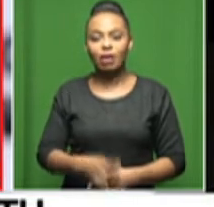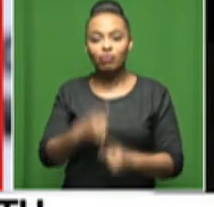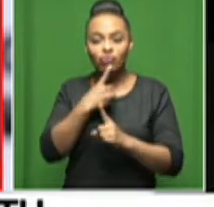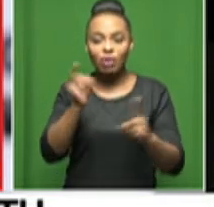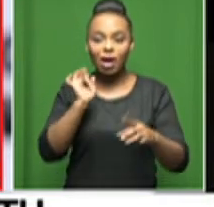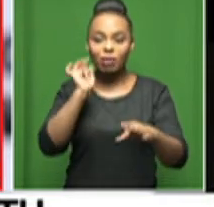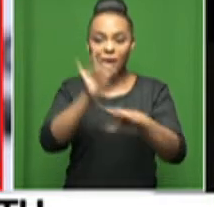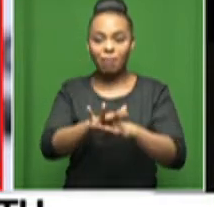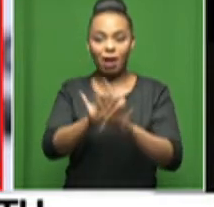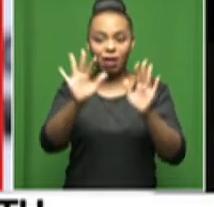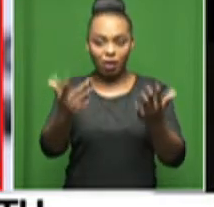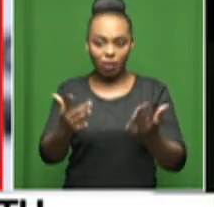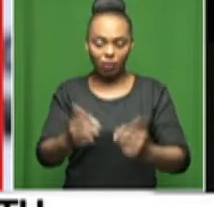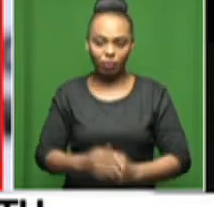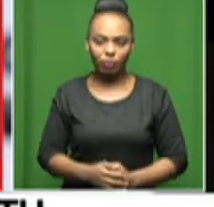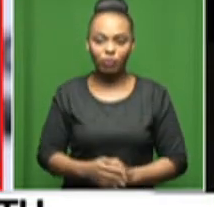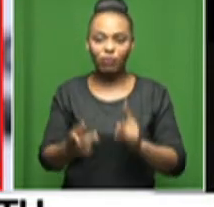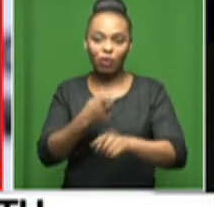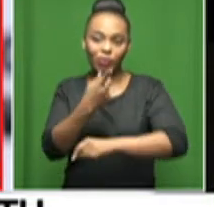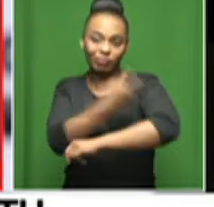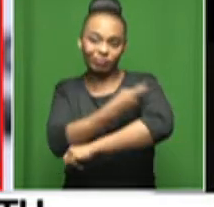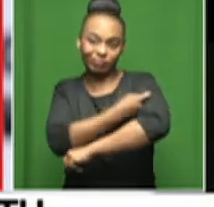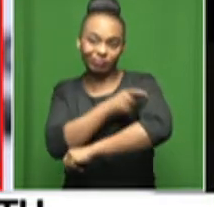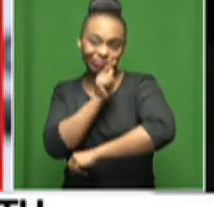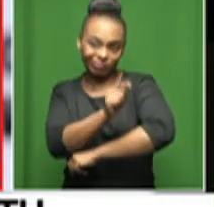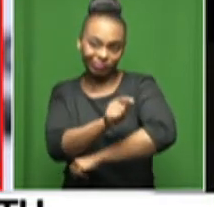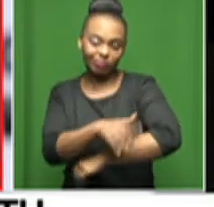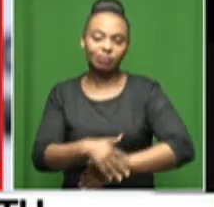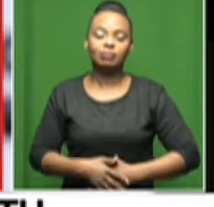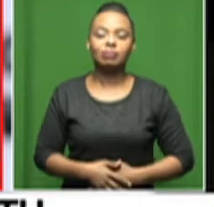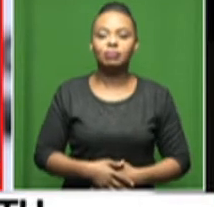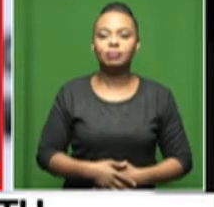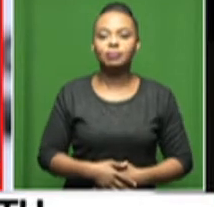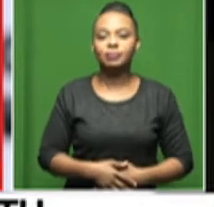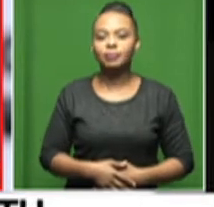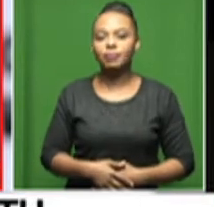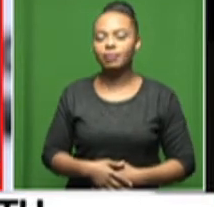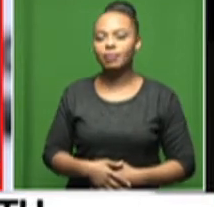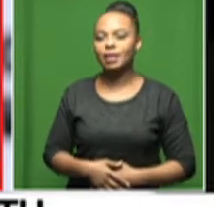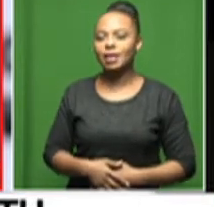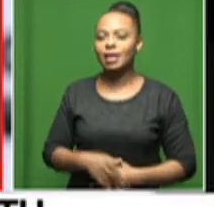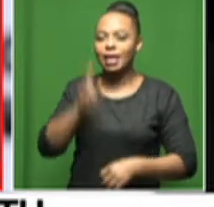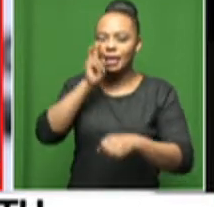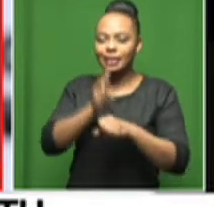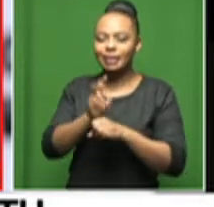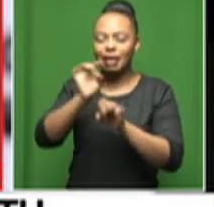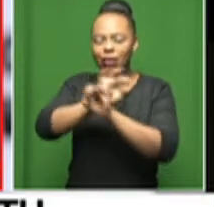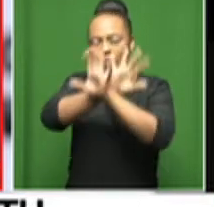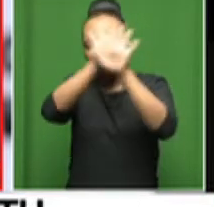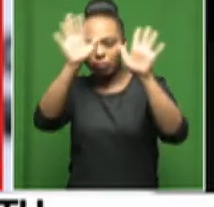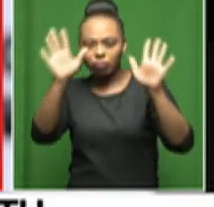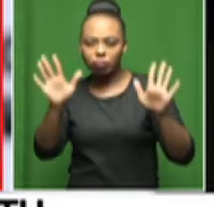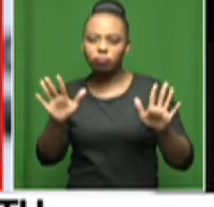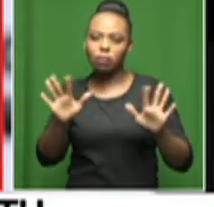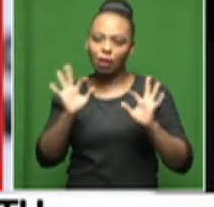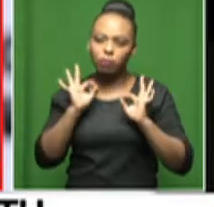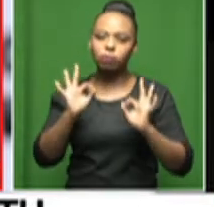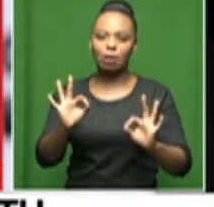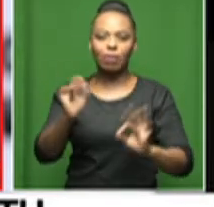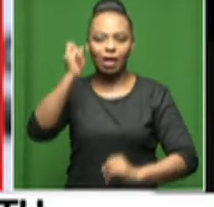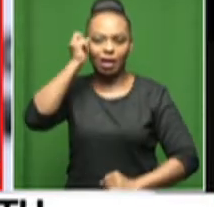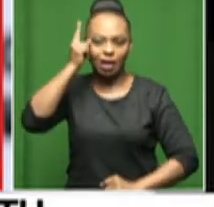AstraZeneca? Let me just take you through briefly so that we share the understanding. And what the trial has